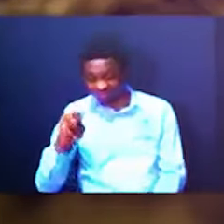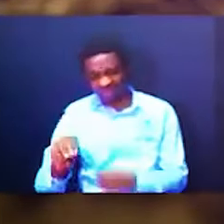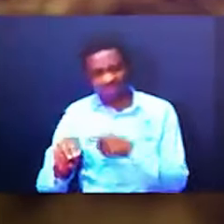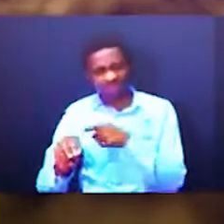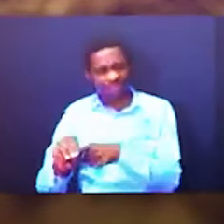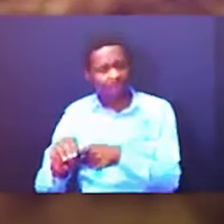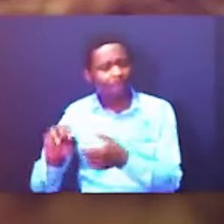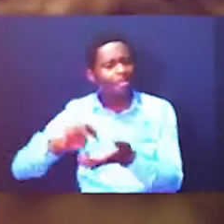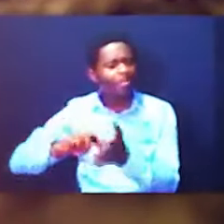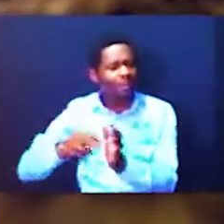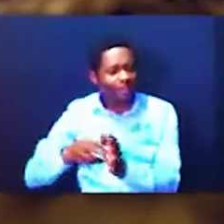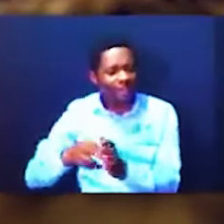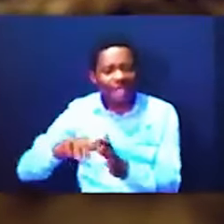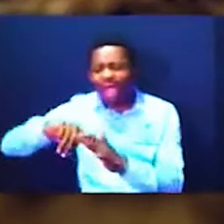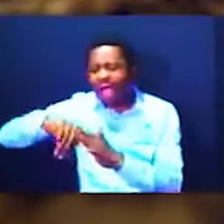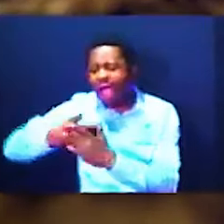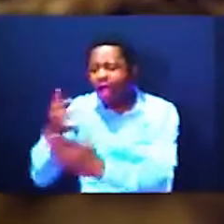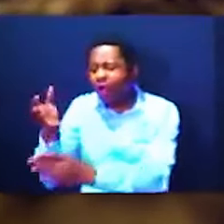when